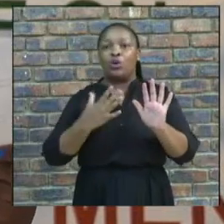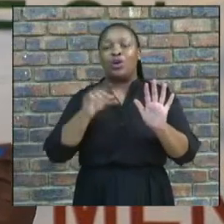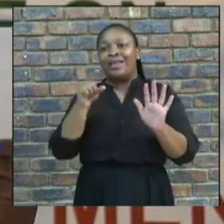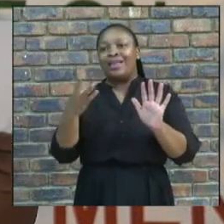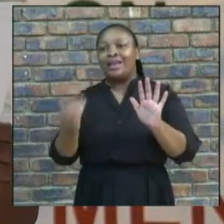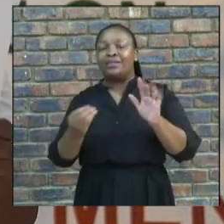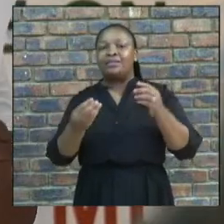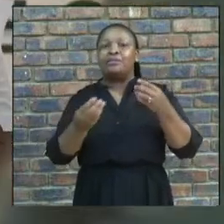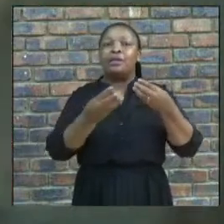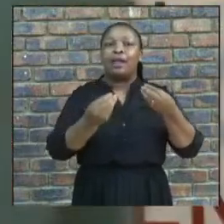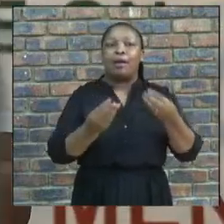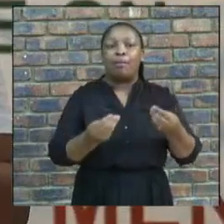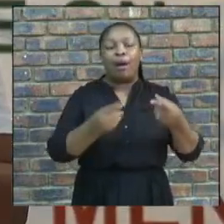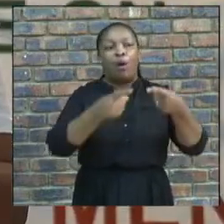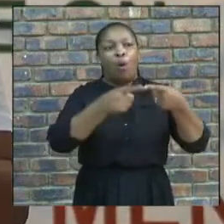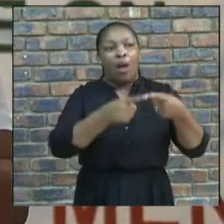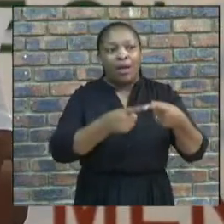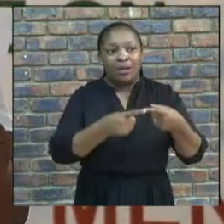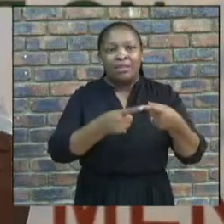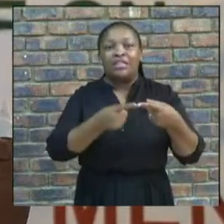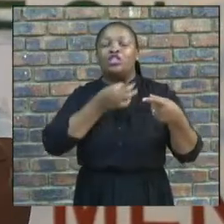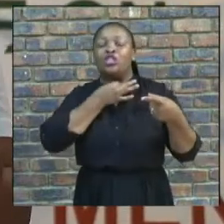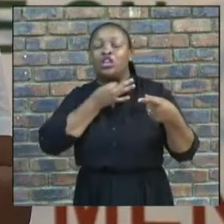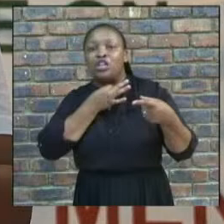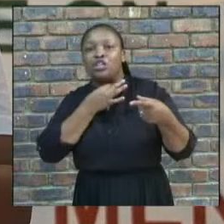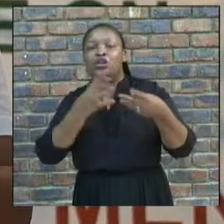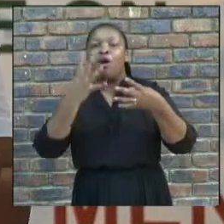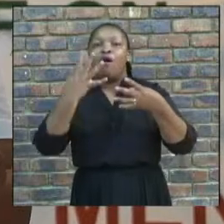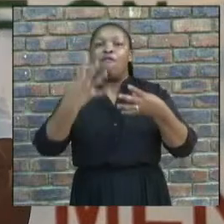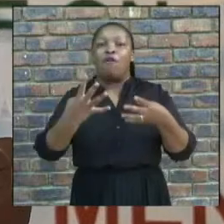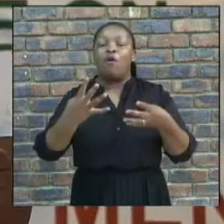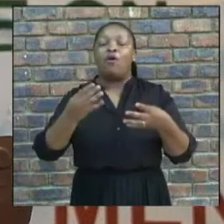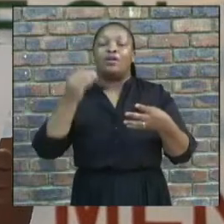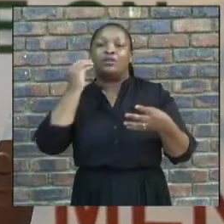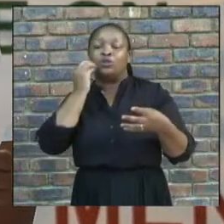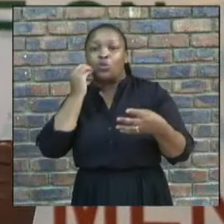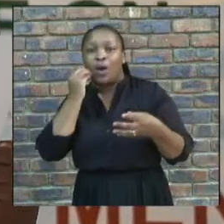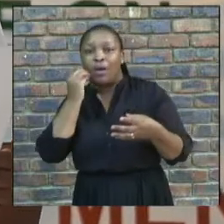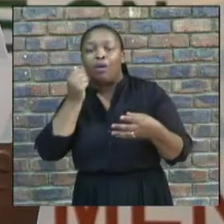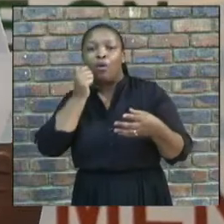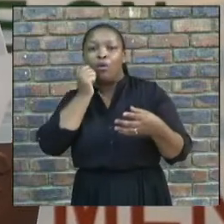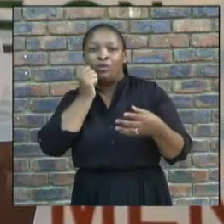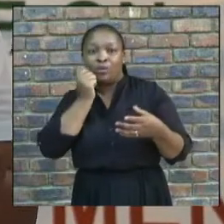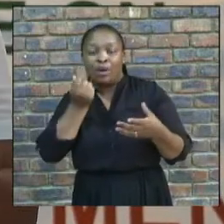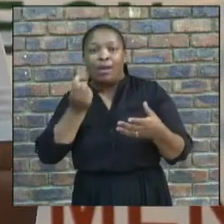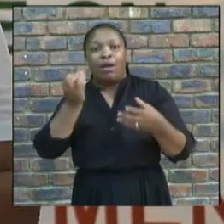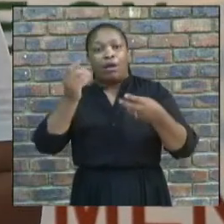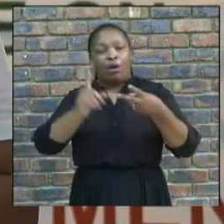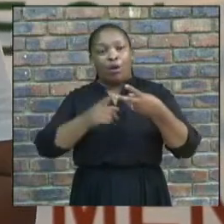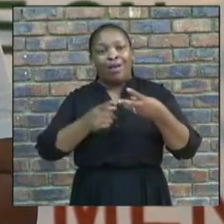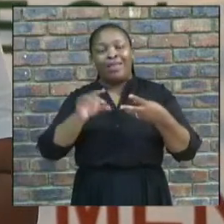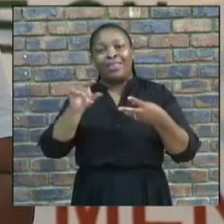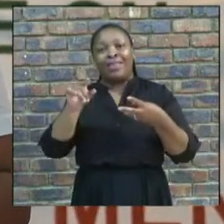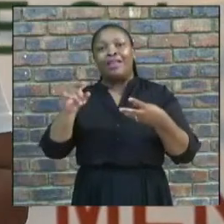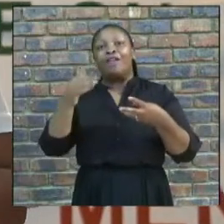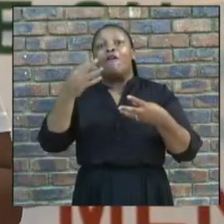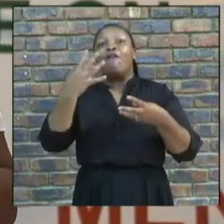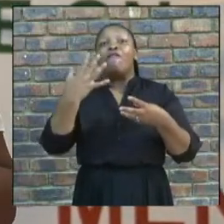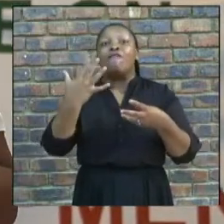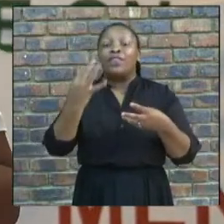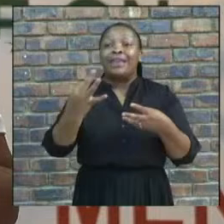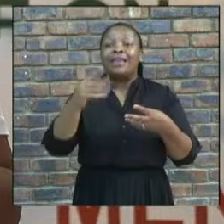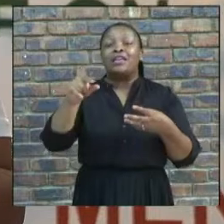English, channel 4 ki Sepedi or ki Setswana, channel 3 ki isiZulu or